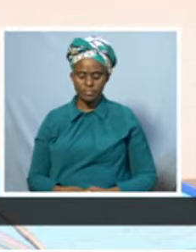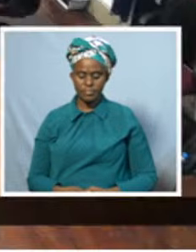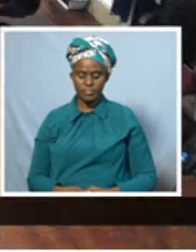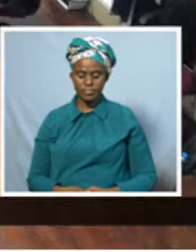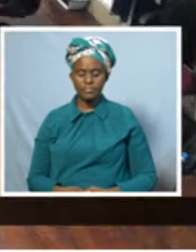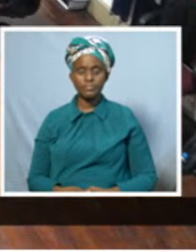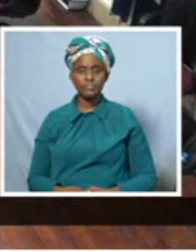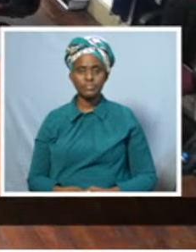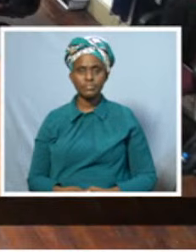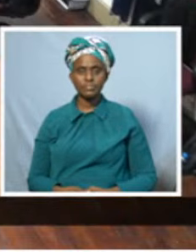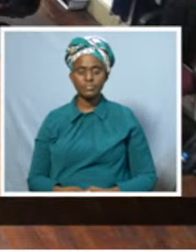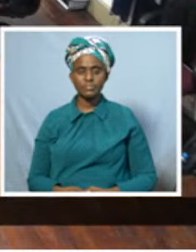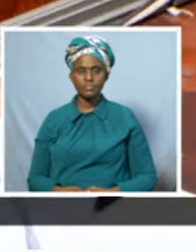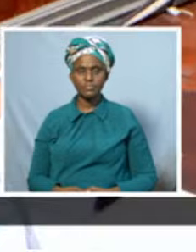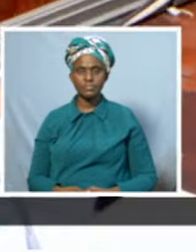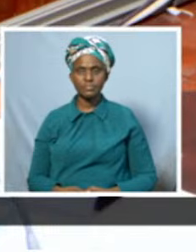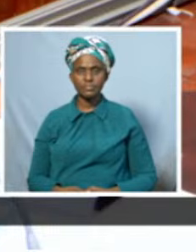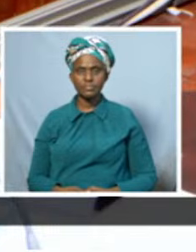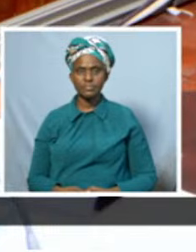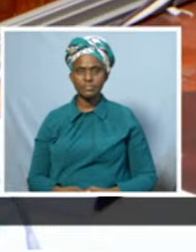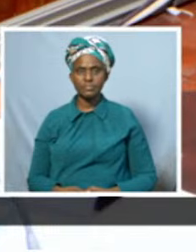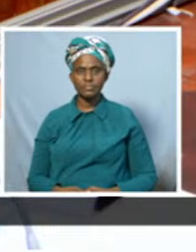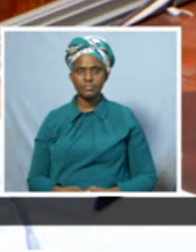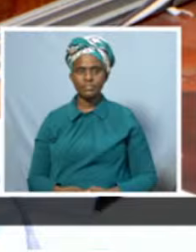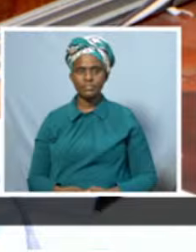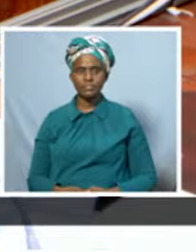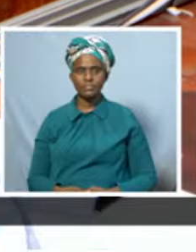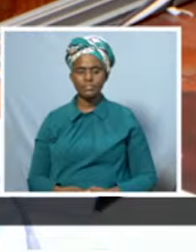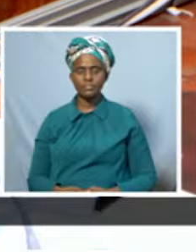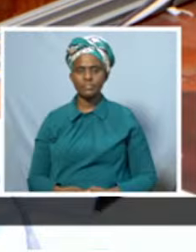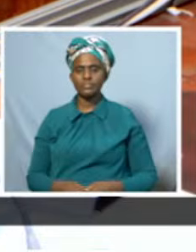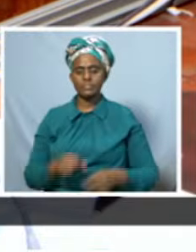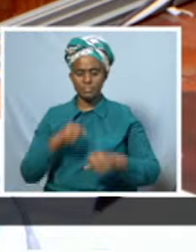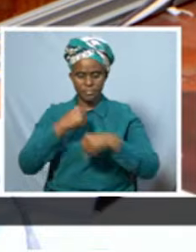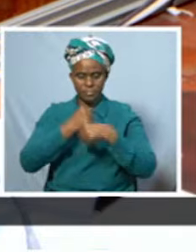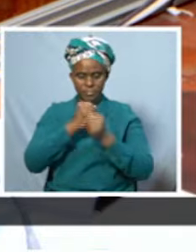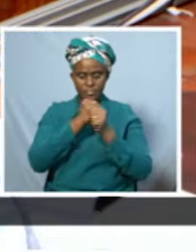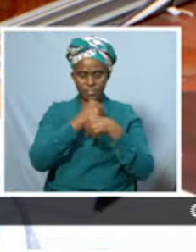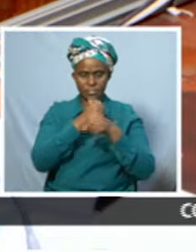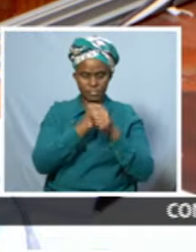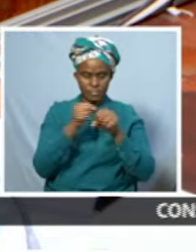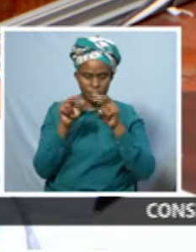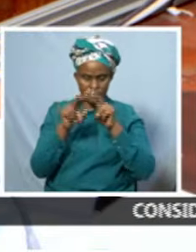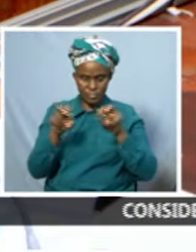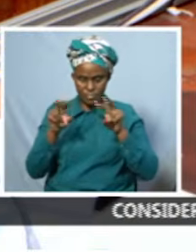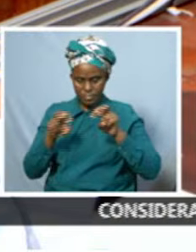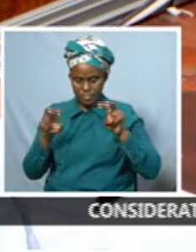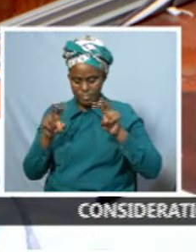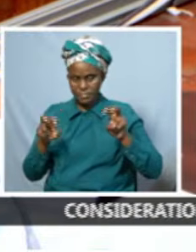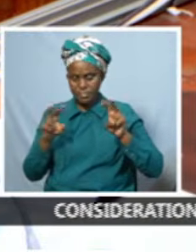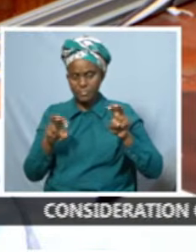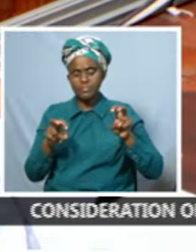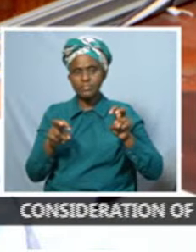Yeah, those are the questions that will come with the stringent scrutiny and the